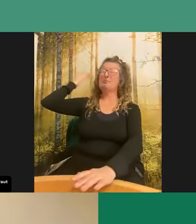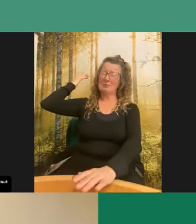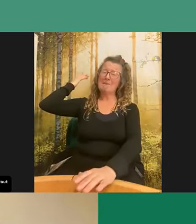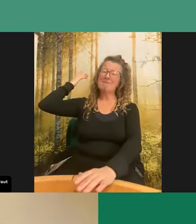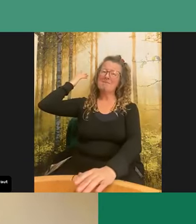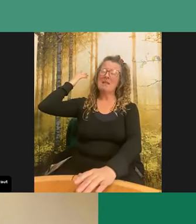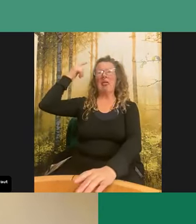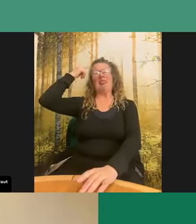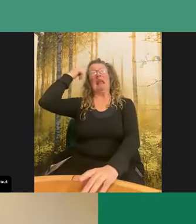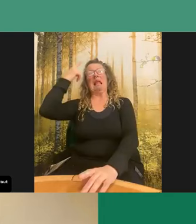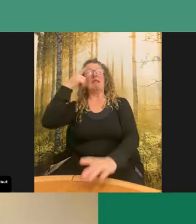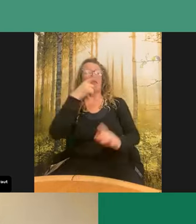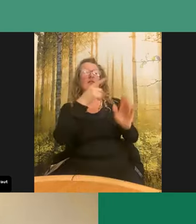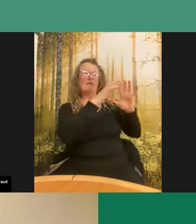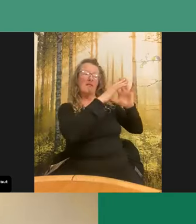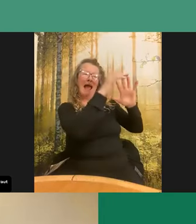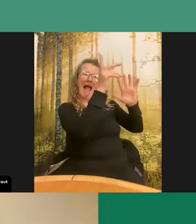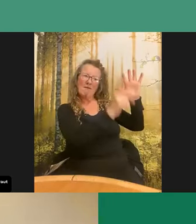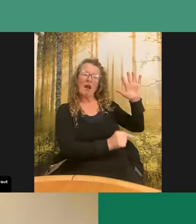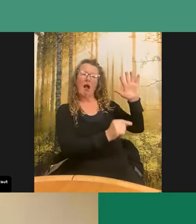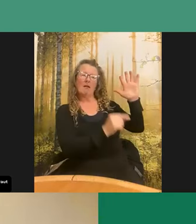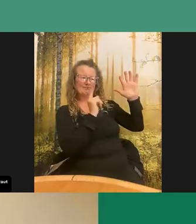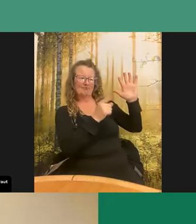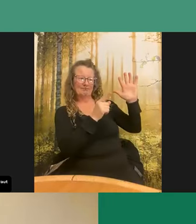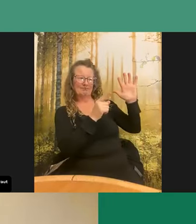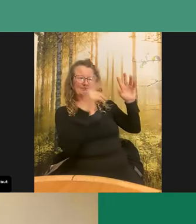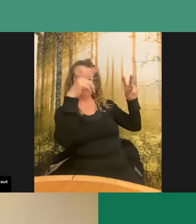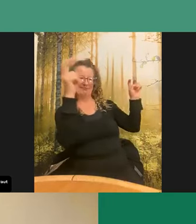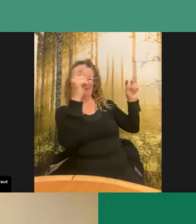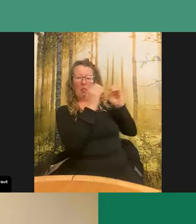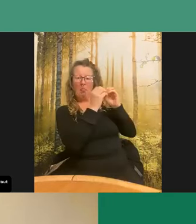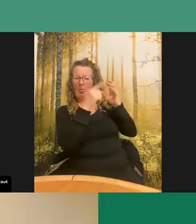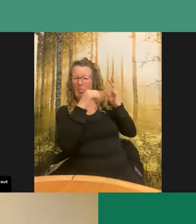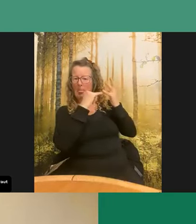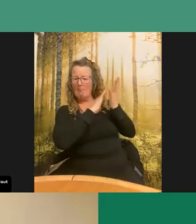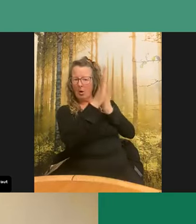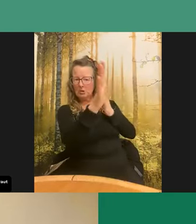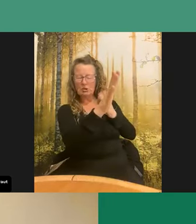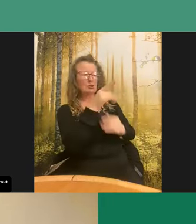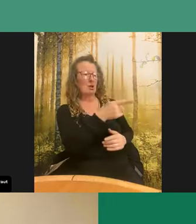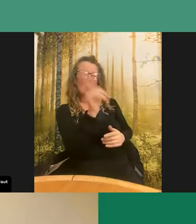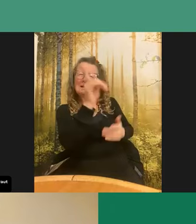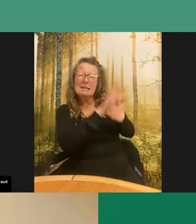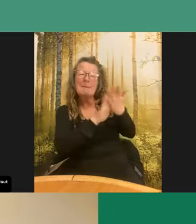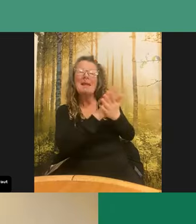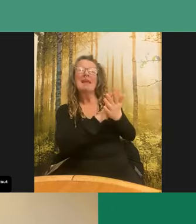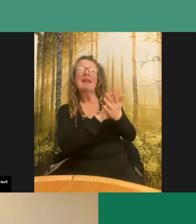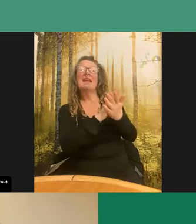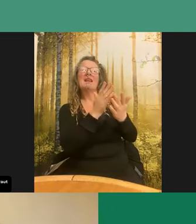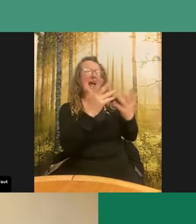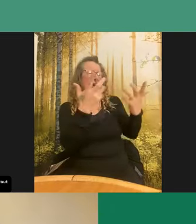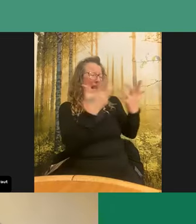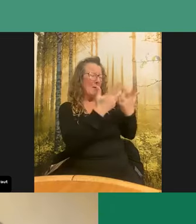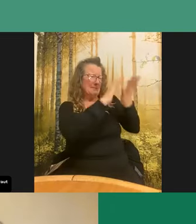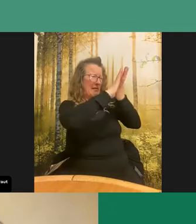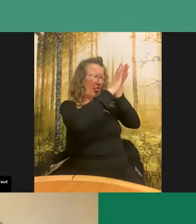bush. And I thought that was a really interesting place to start in terms of what the bush meant, also the eradication and